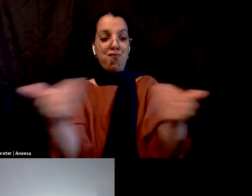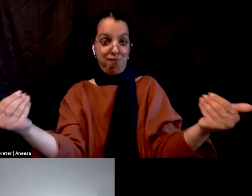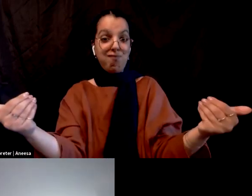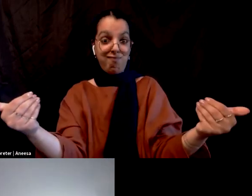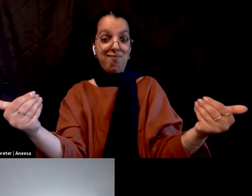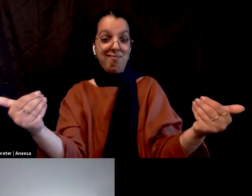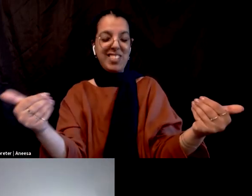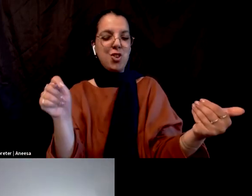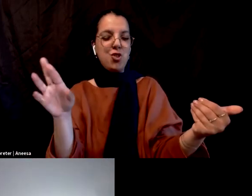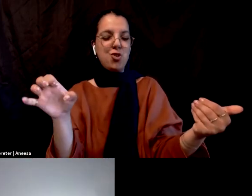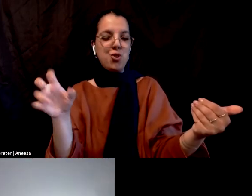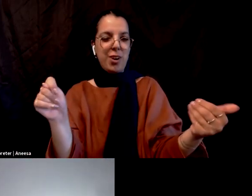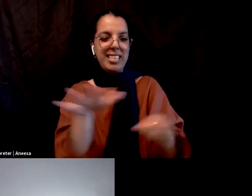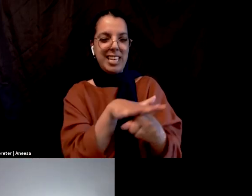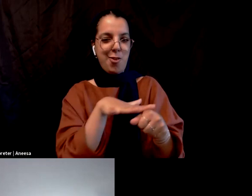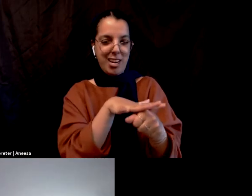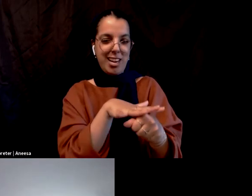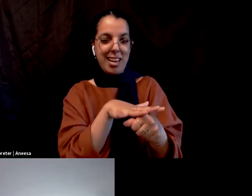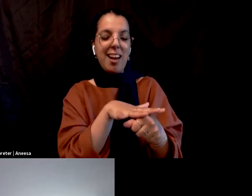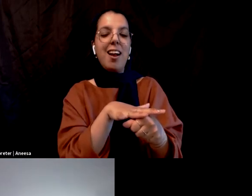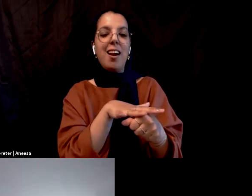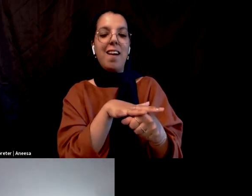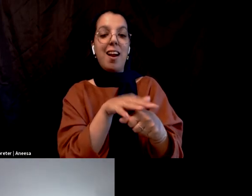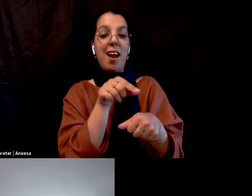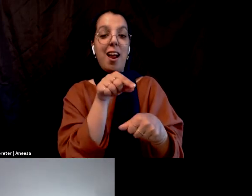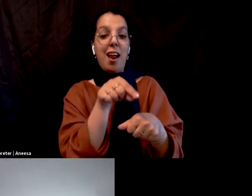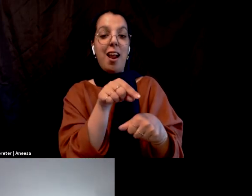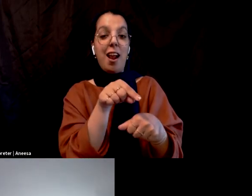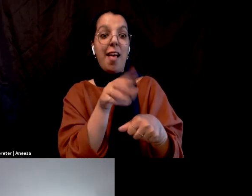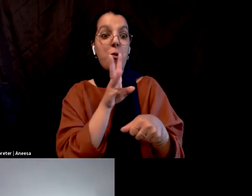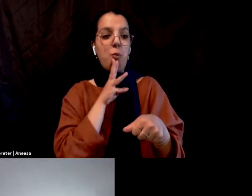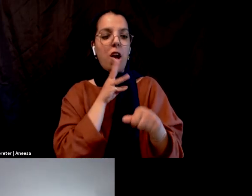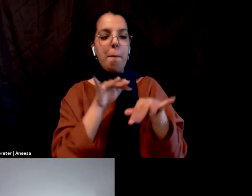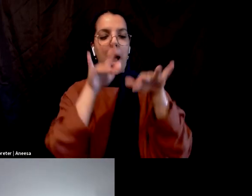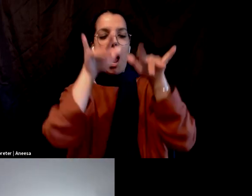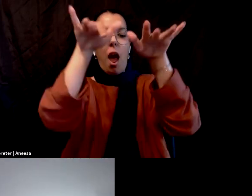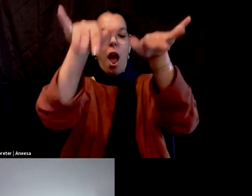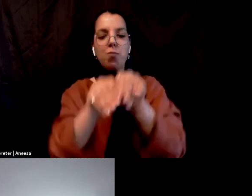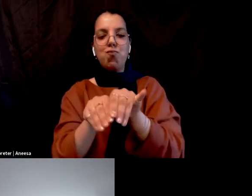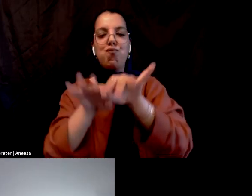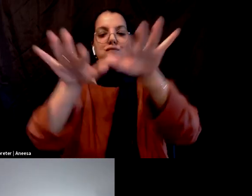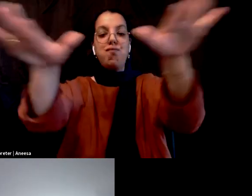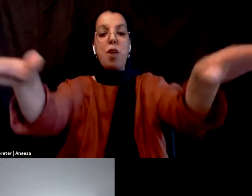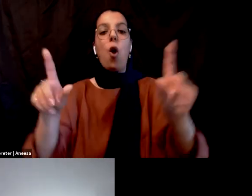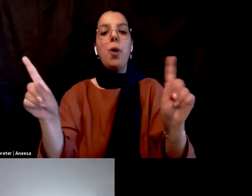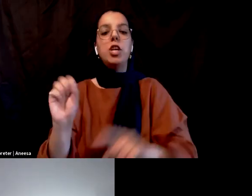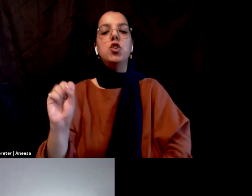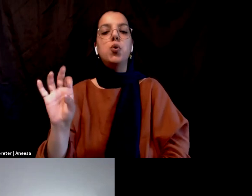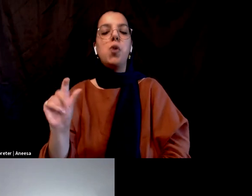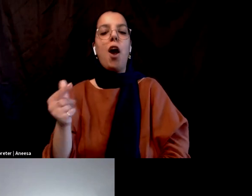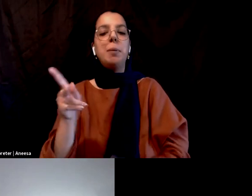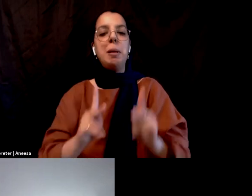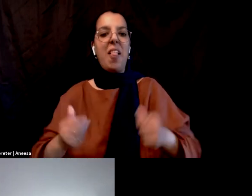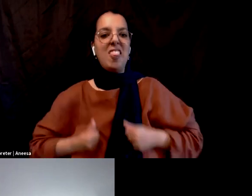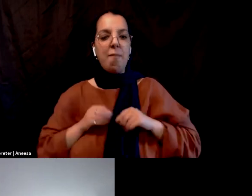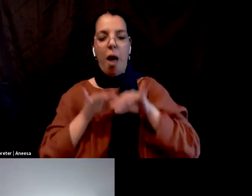the area where Scugog First Nation is now was completely flooded and basically uninhabitable. So our people were